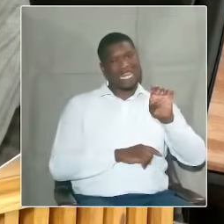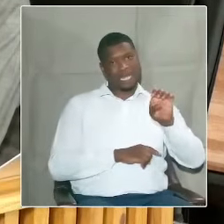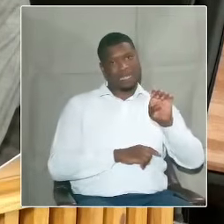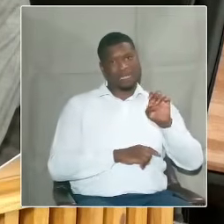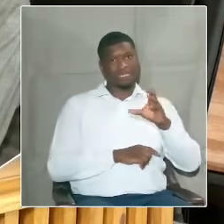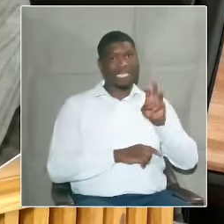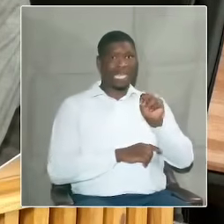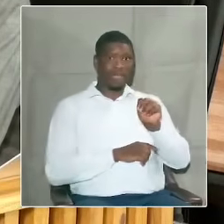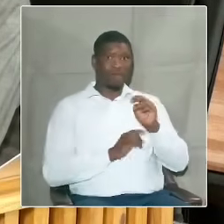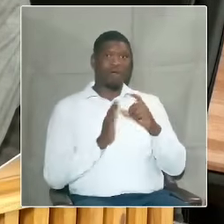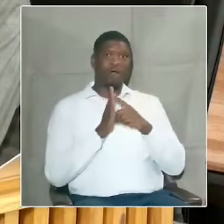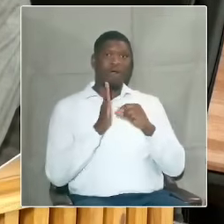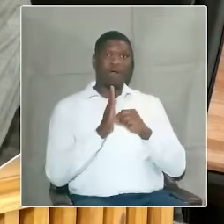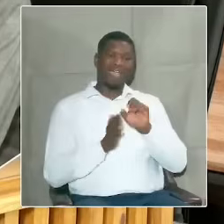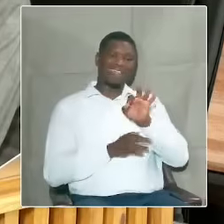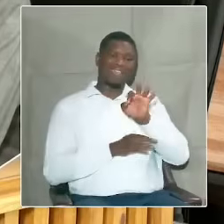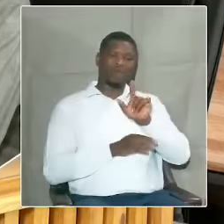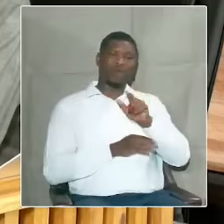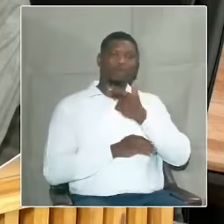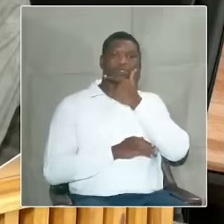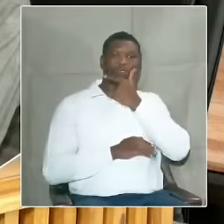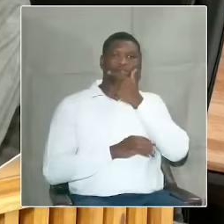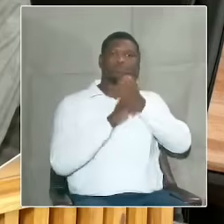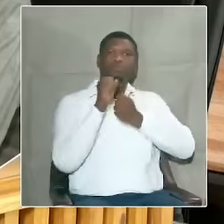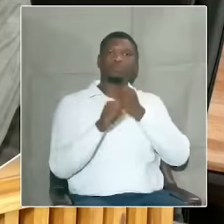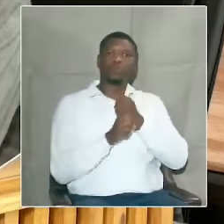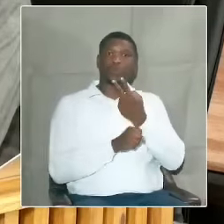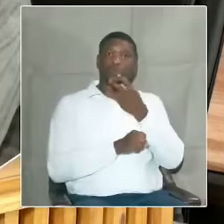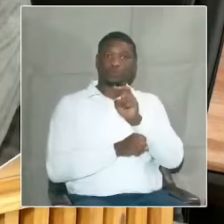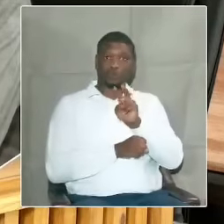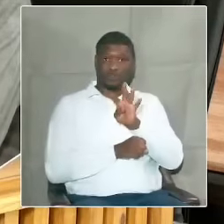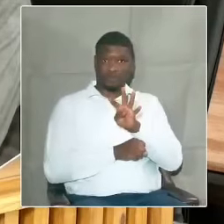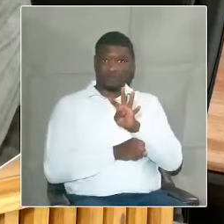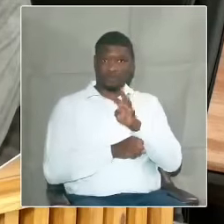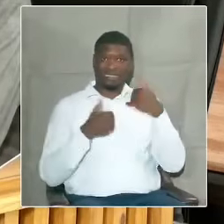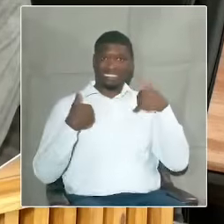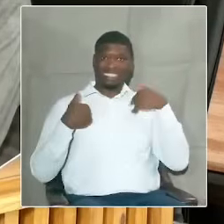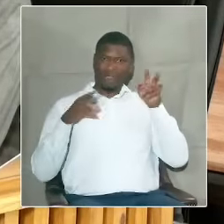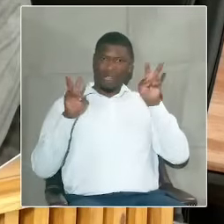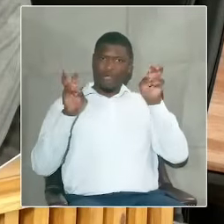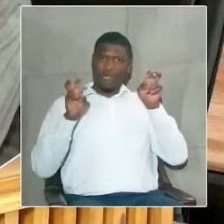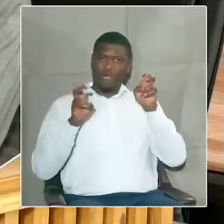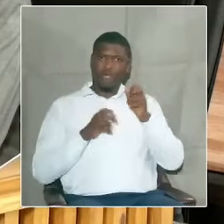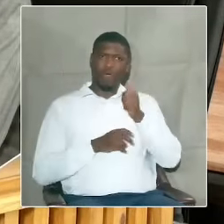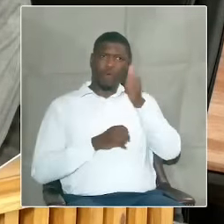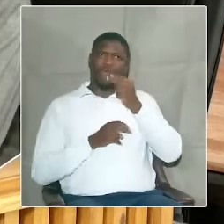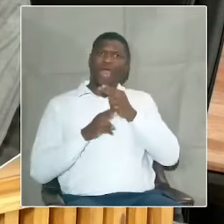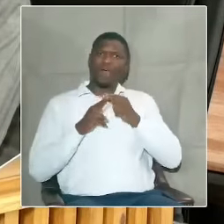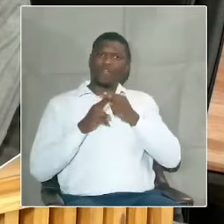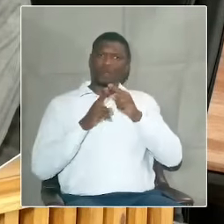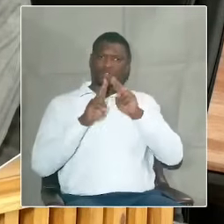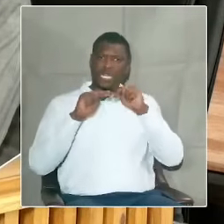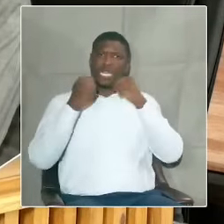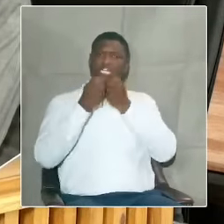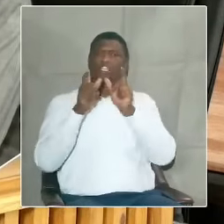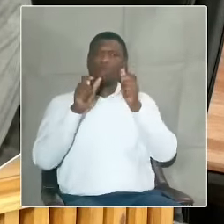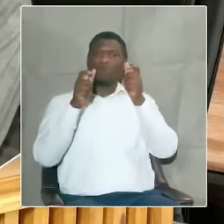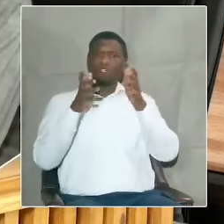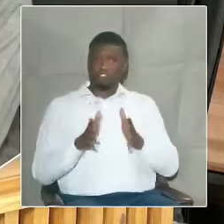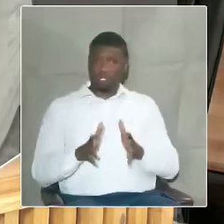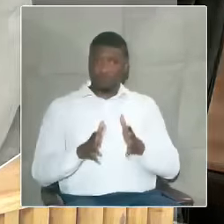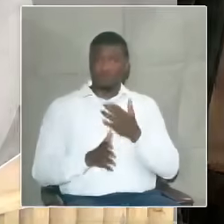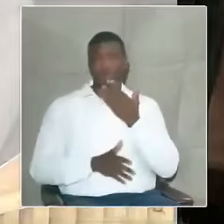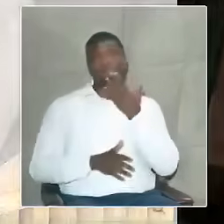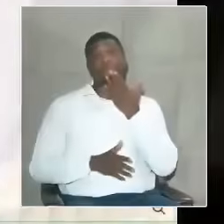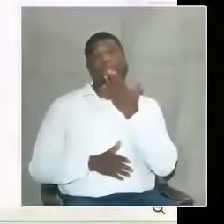31 December 2024. Good afternoon, National Commissioner General Masemola. Please find the